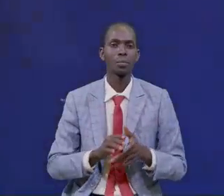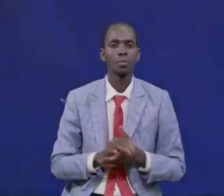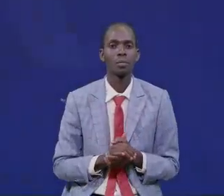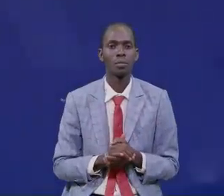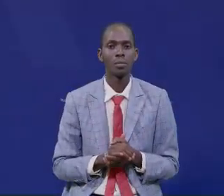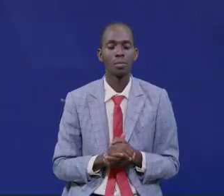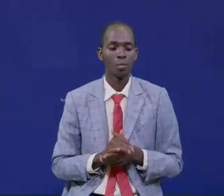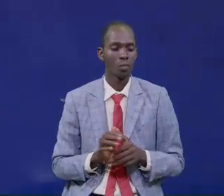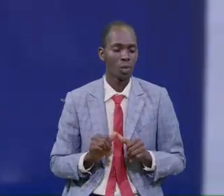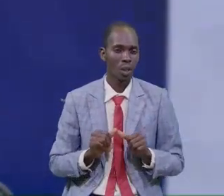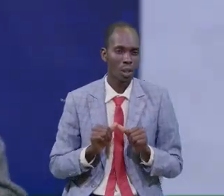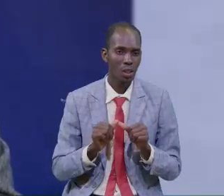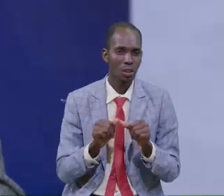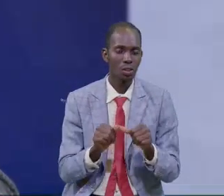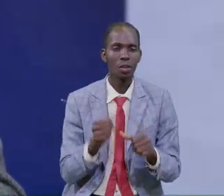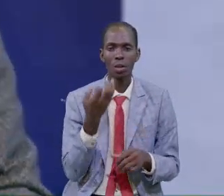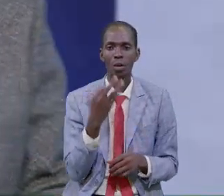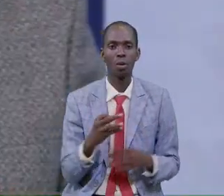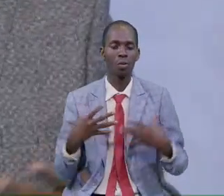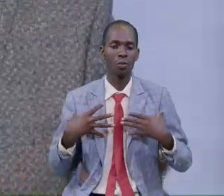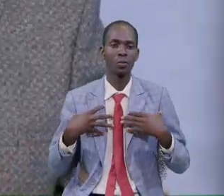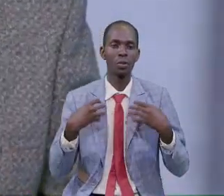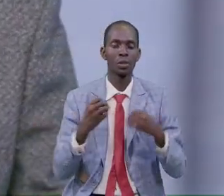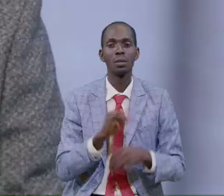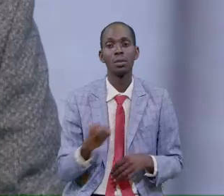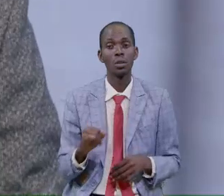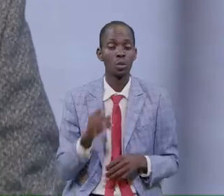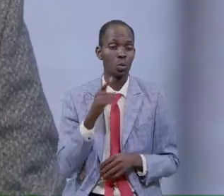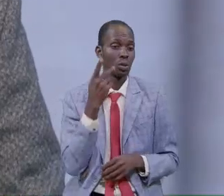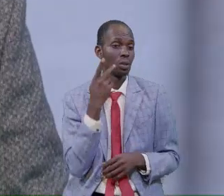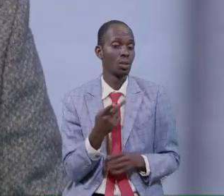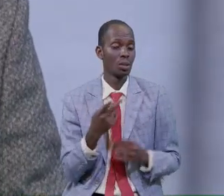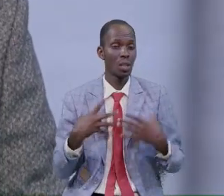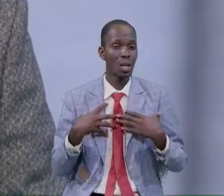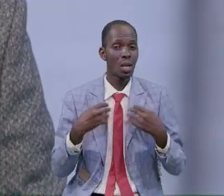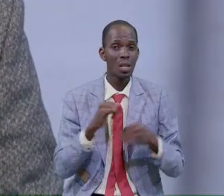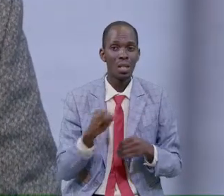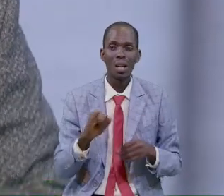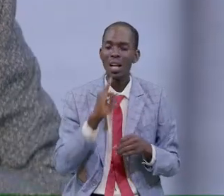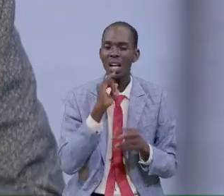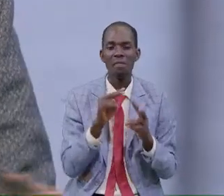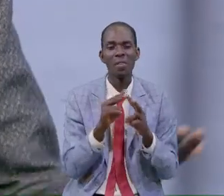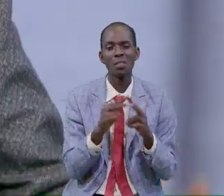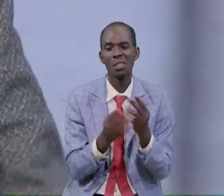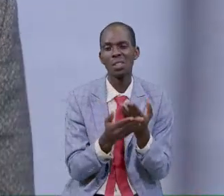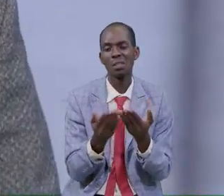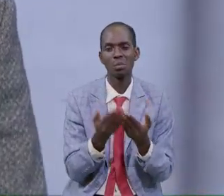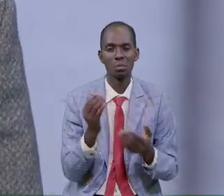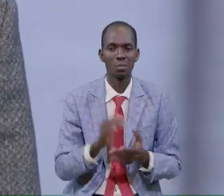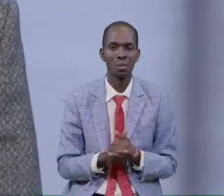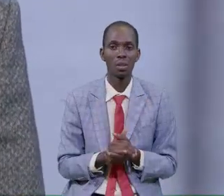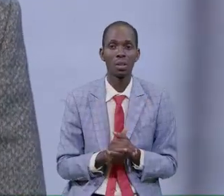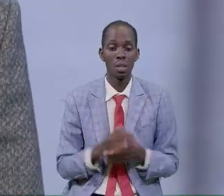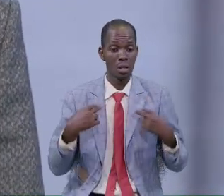Continuity of healing. You see, healing is very simple. Health is